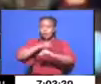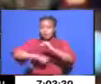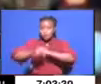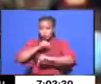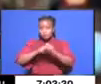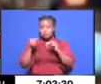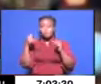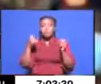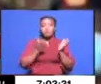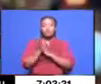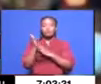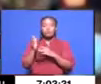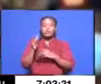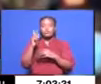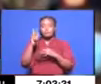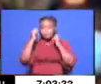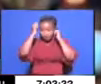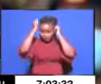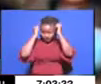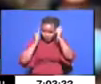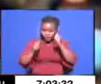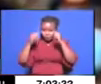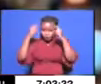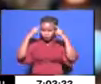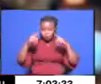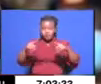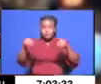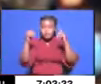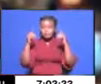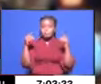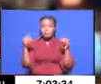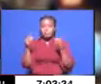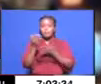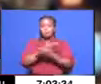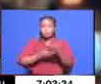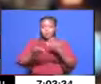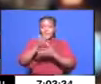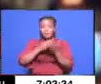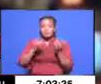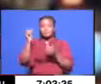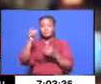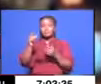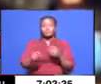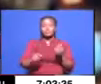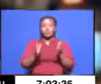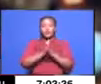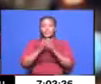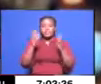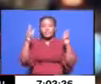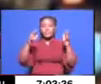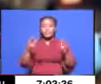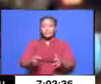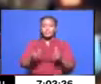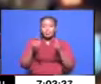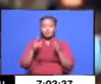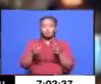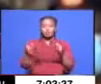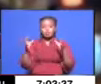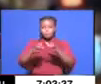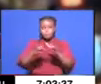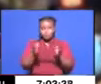of KDF sporting preeminence amongst regional and international sportsmen and